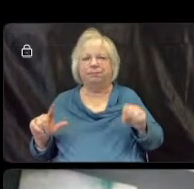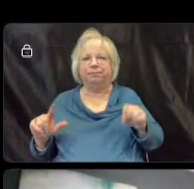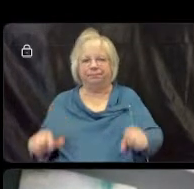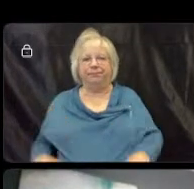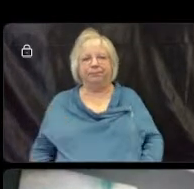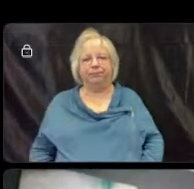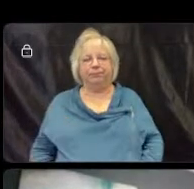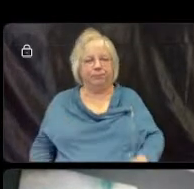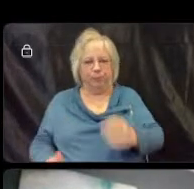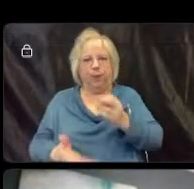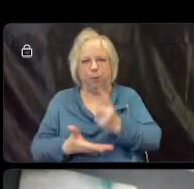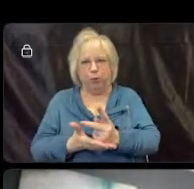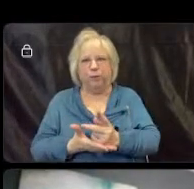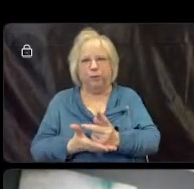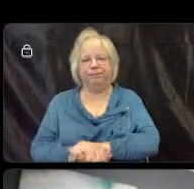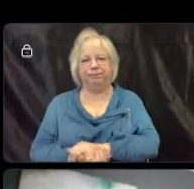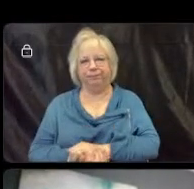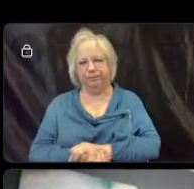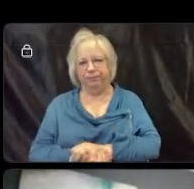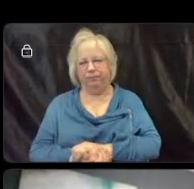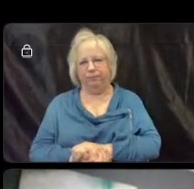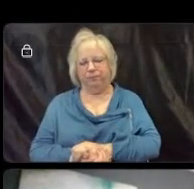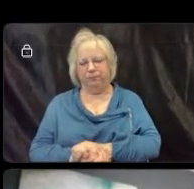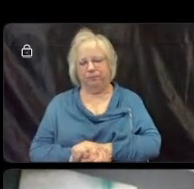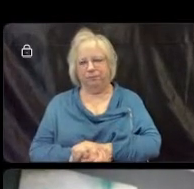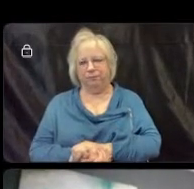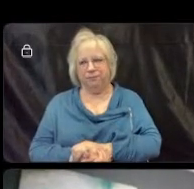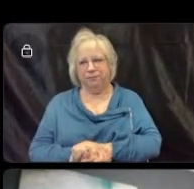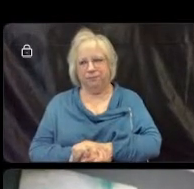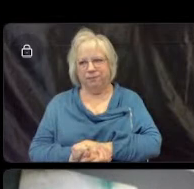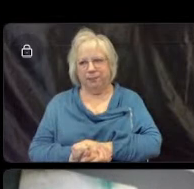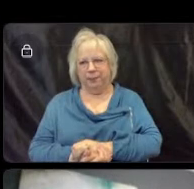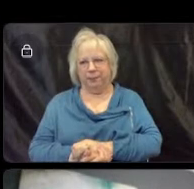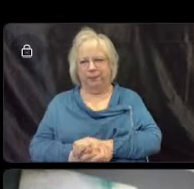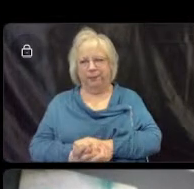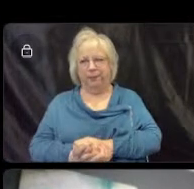Yes. Minutes approved unanimously.